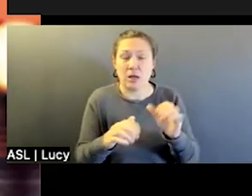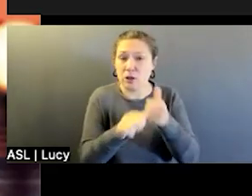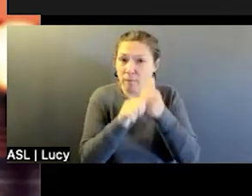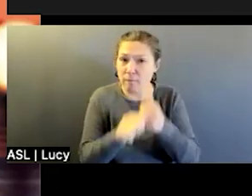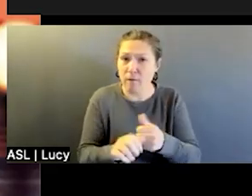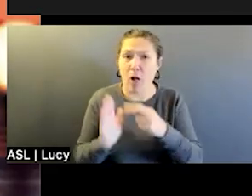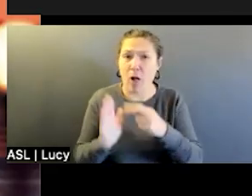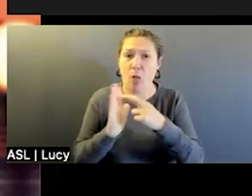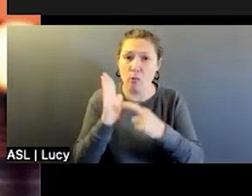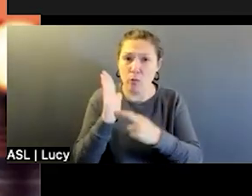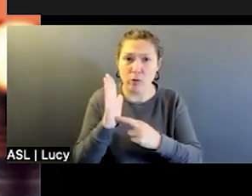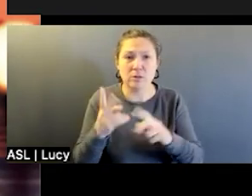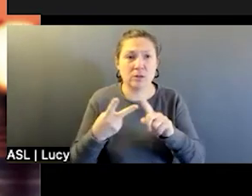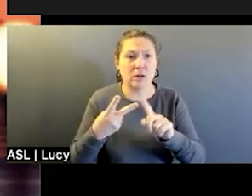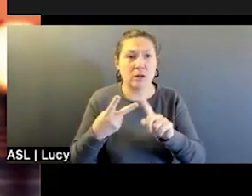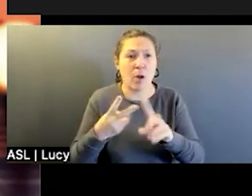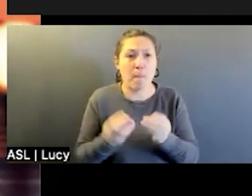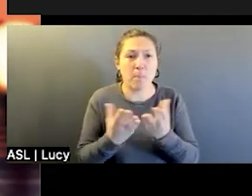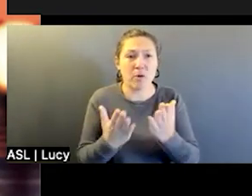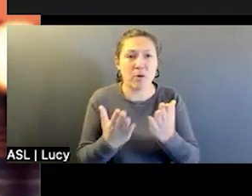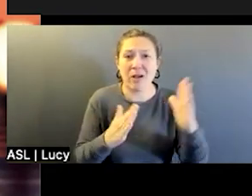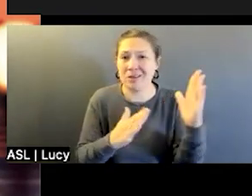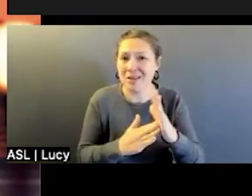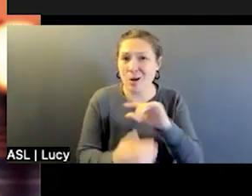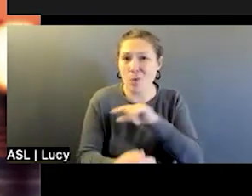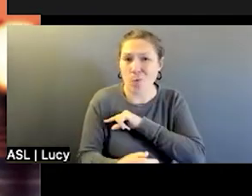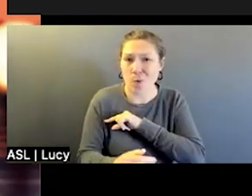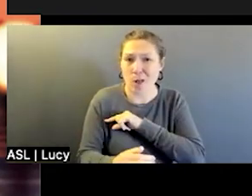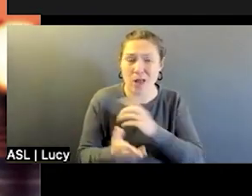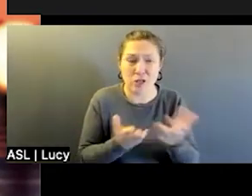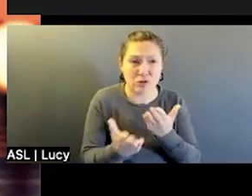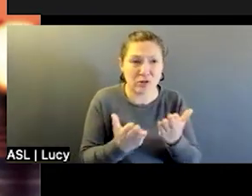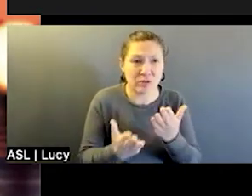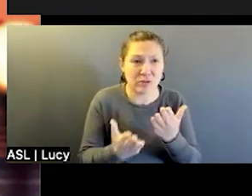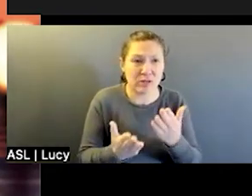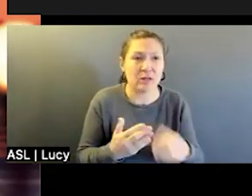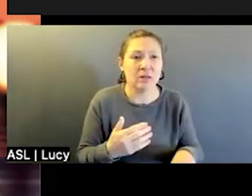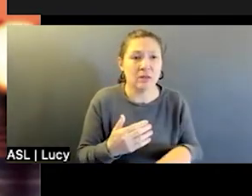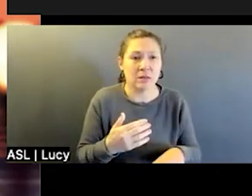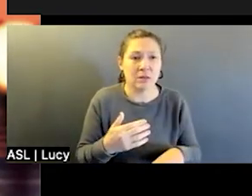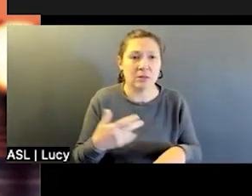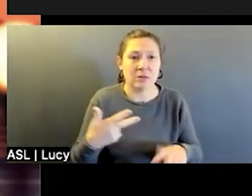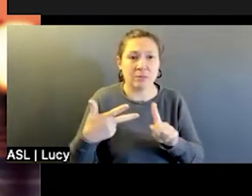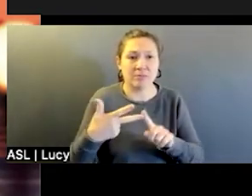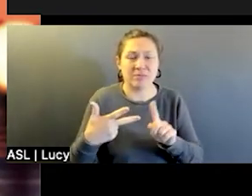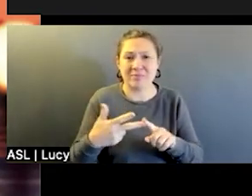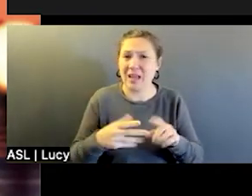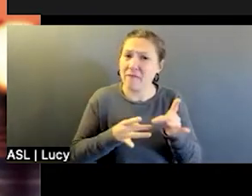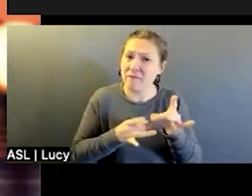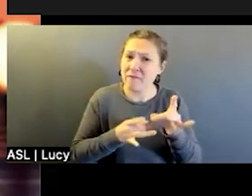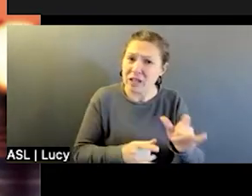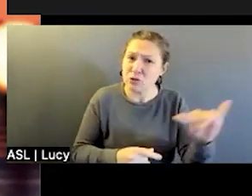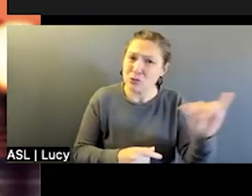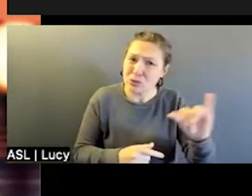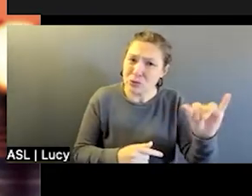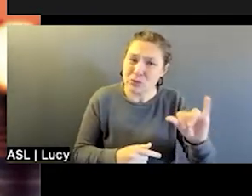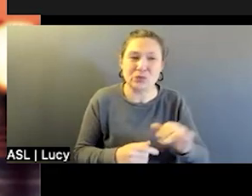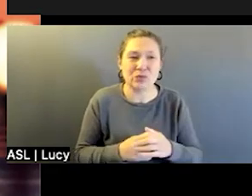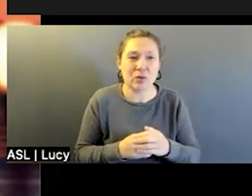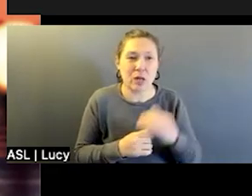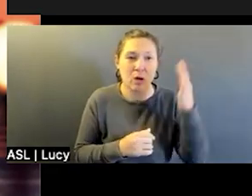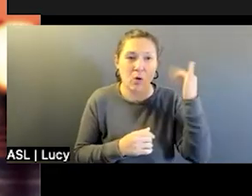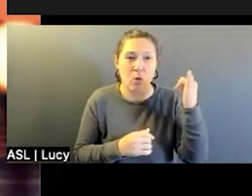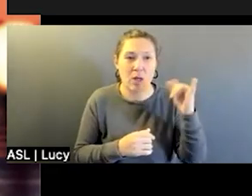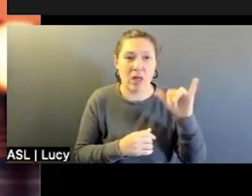top quality service, respecting all the rules, but it is even very efficient because it